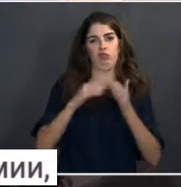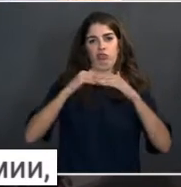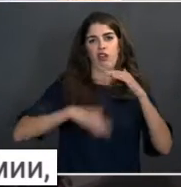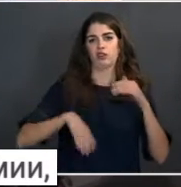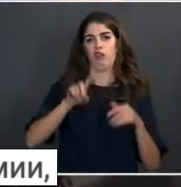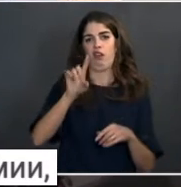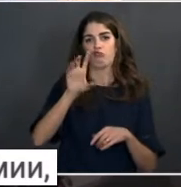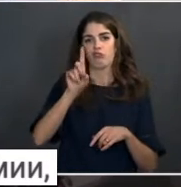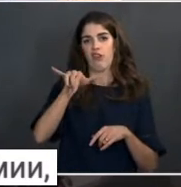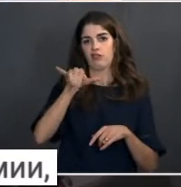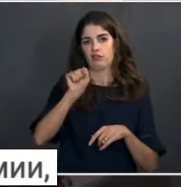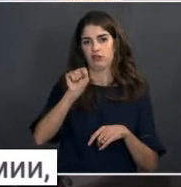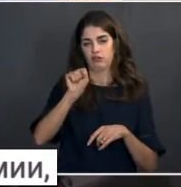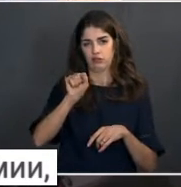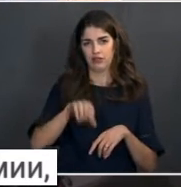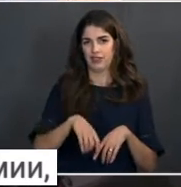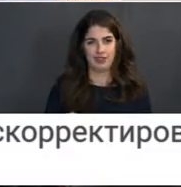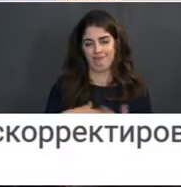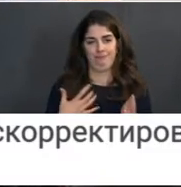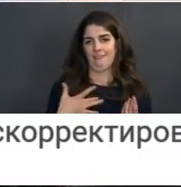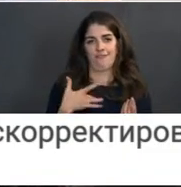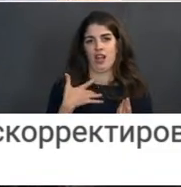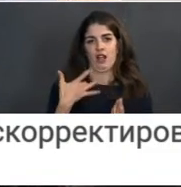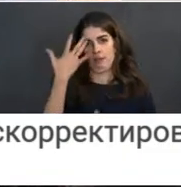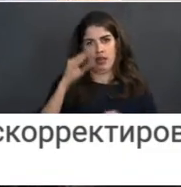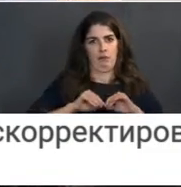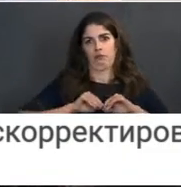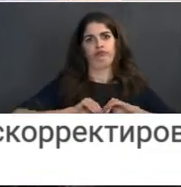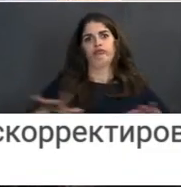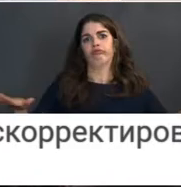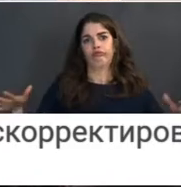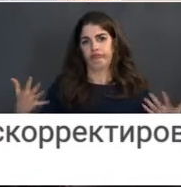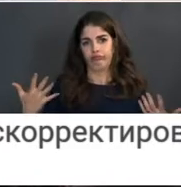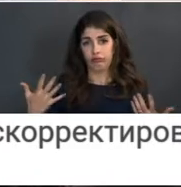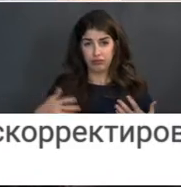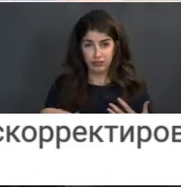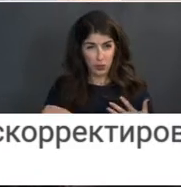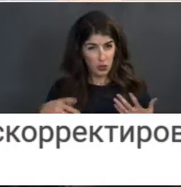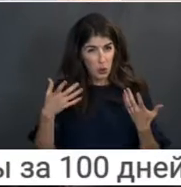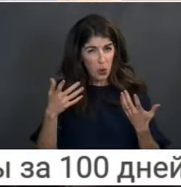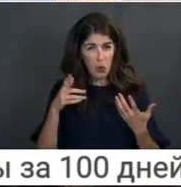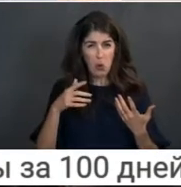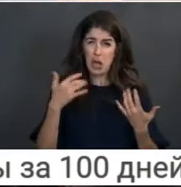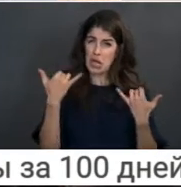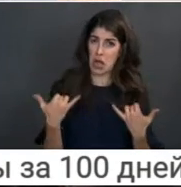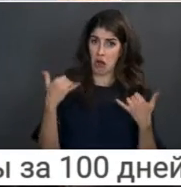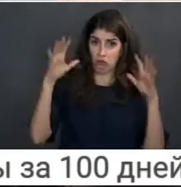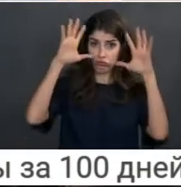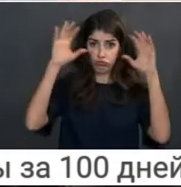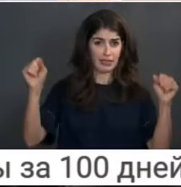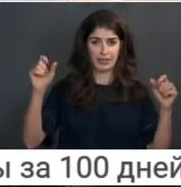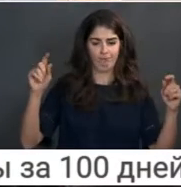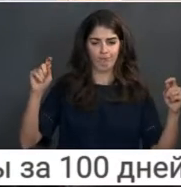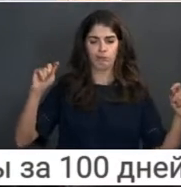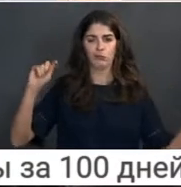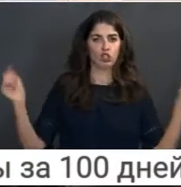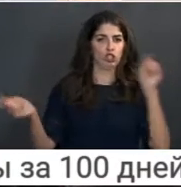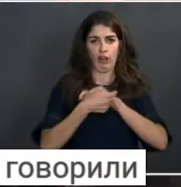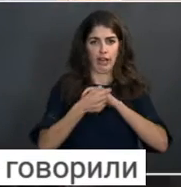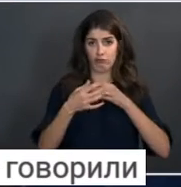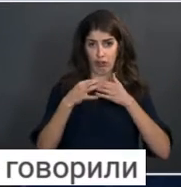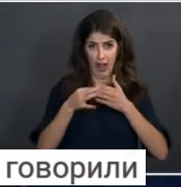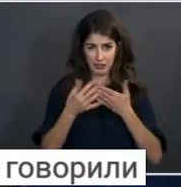because of the trajectory of the pandemic. Given that, is the president going to adjust his goal of trying to get all these schools reopened in 100